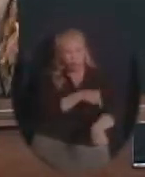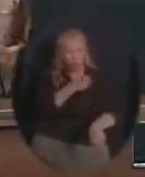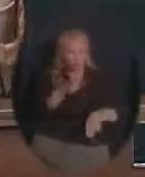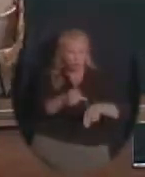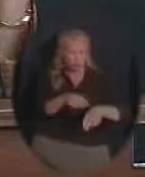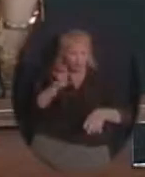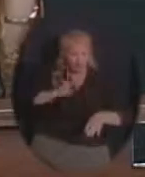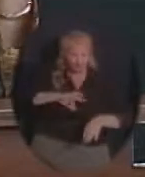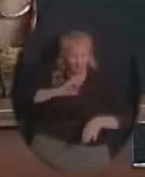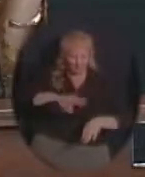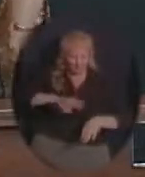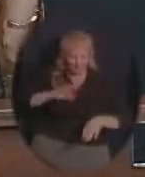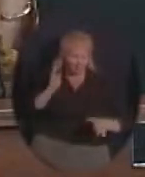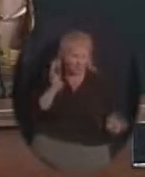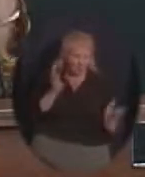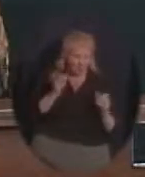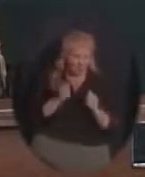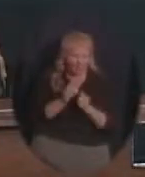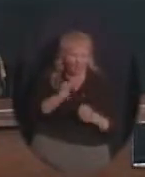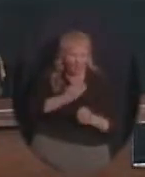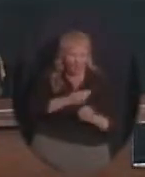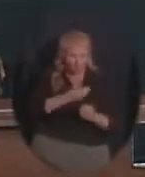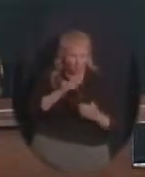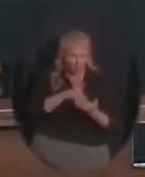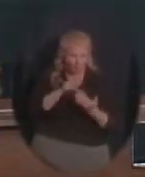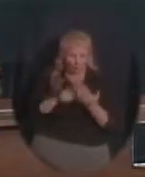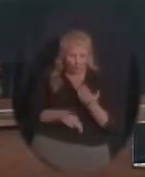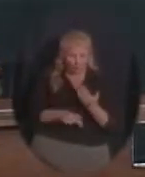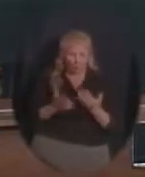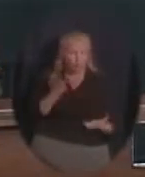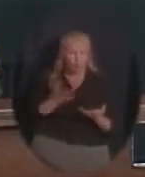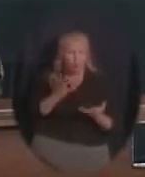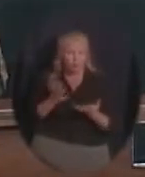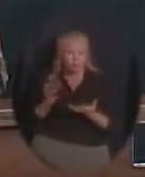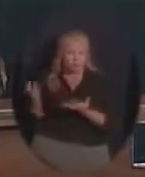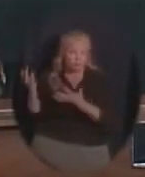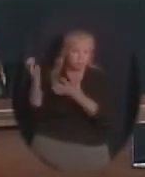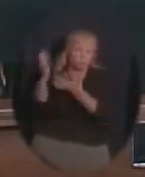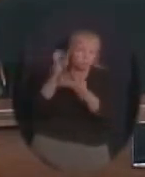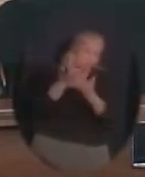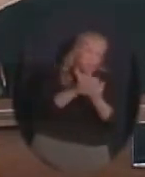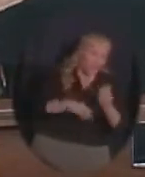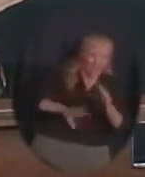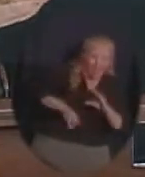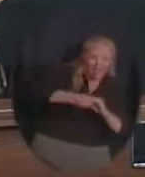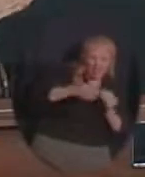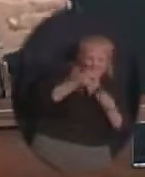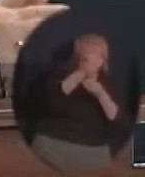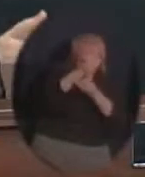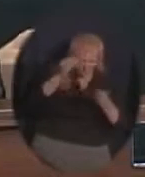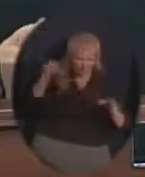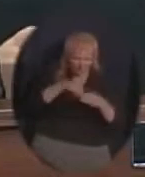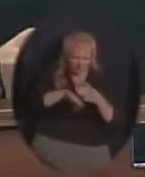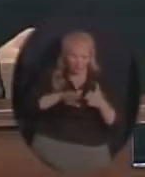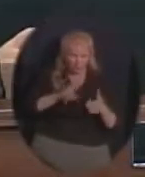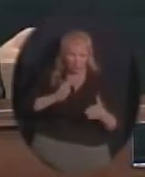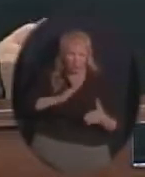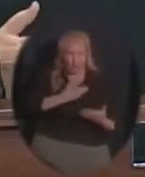we might be able to pull some of that back in to our study here. I'd also want to point out is